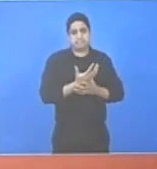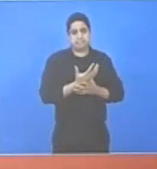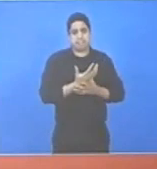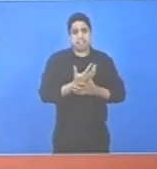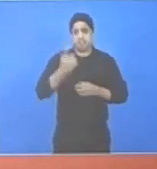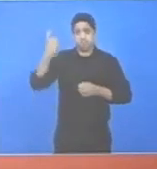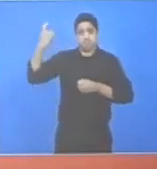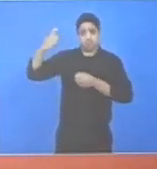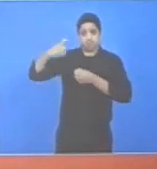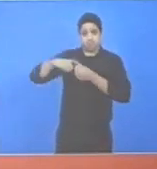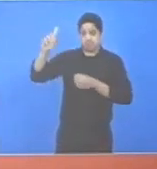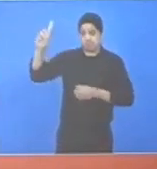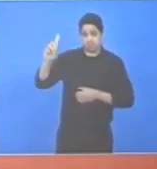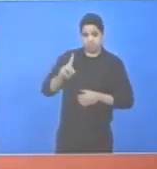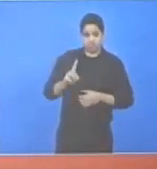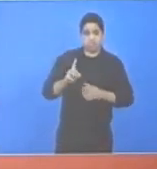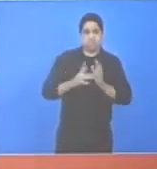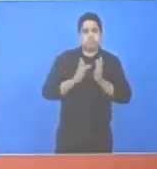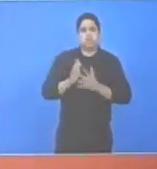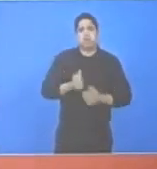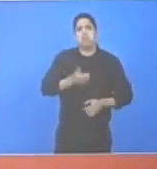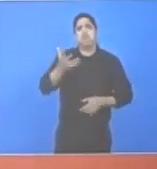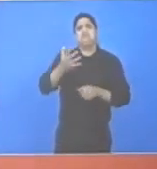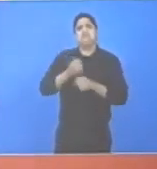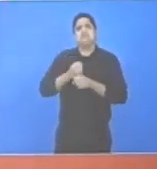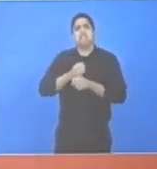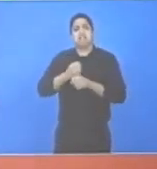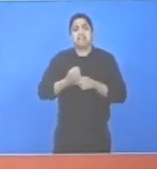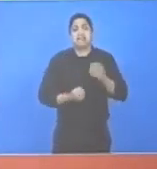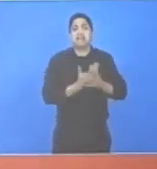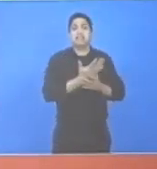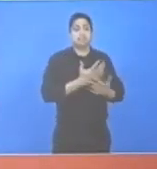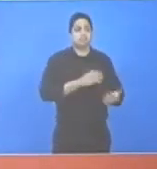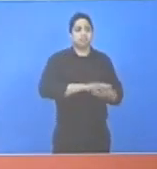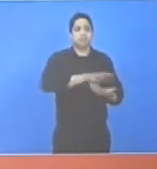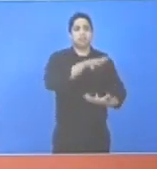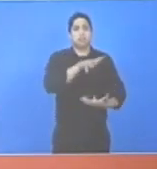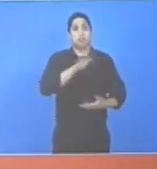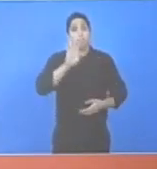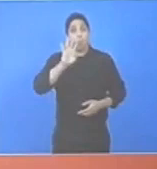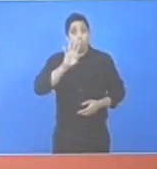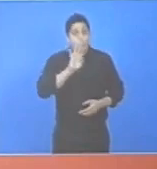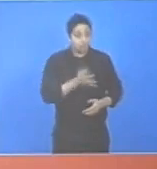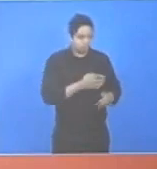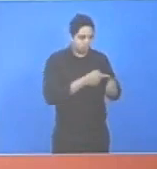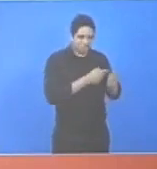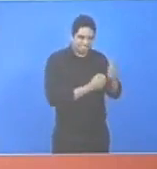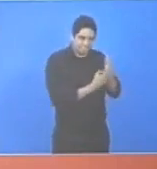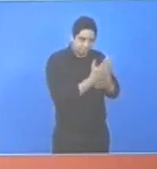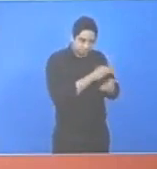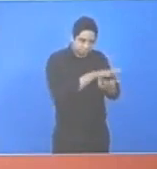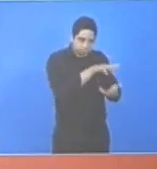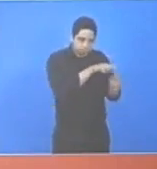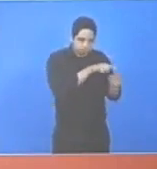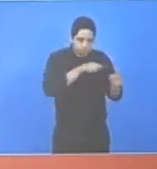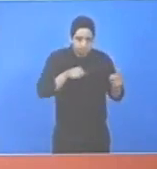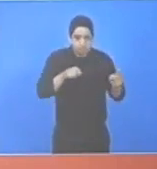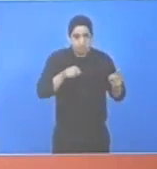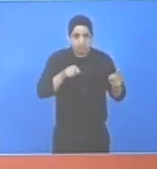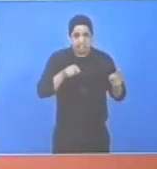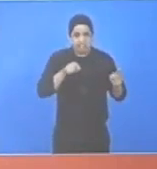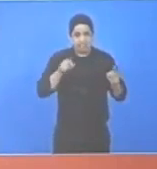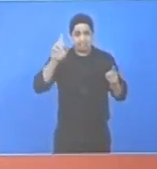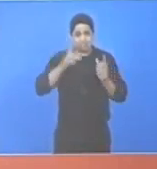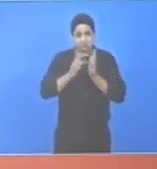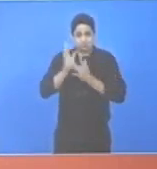creation or before the second coming of Jesus? So 4,000 years.